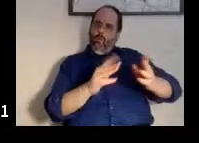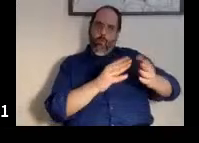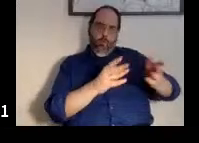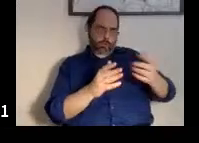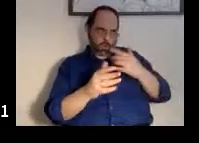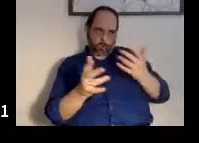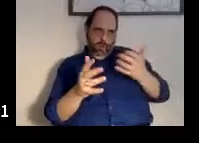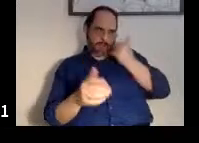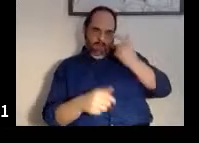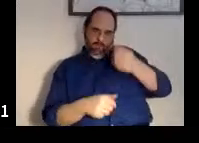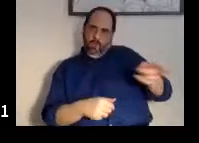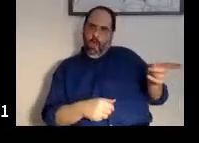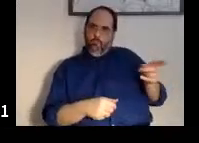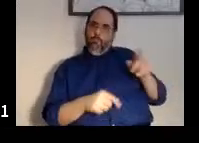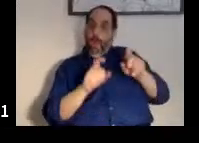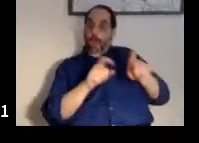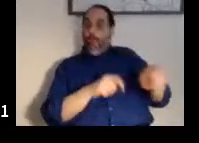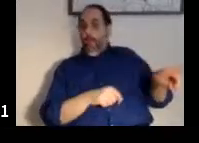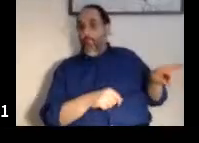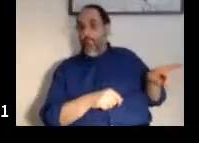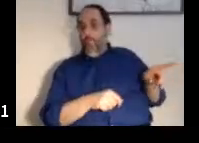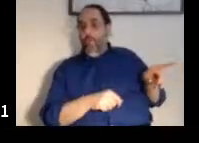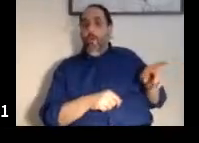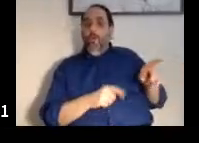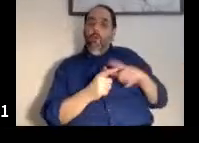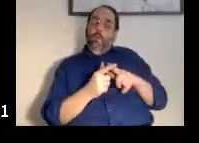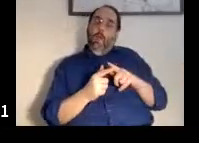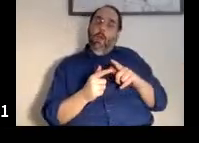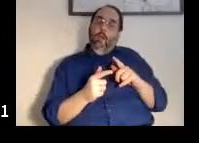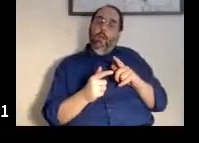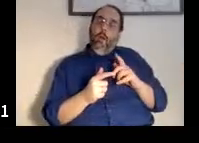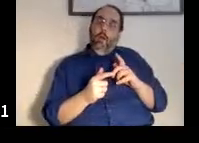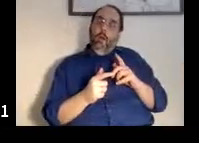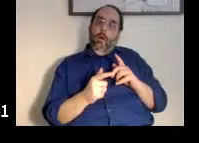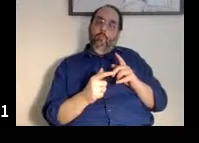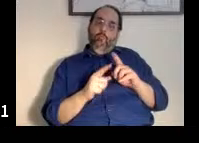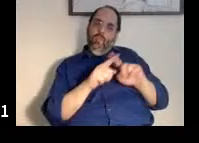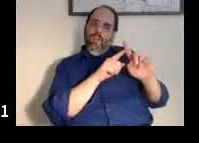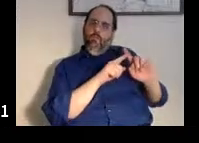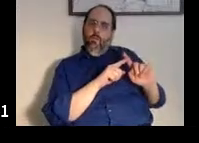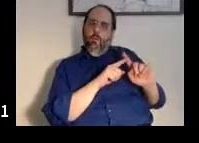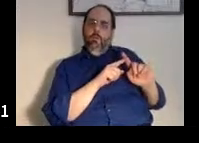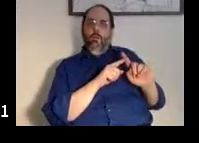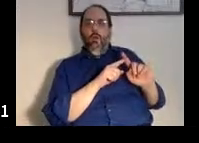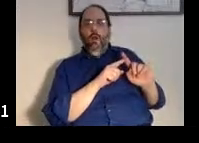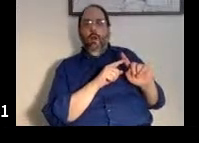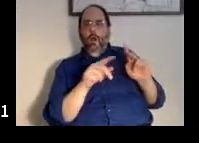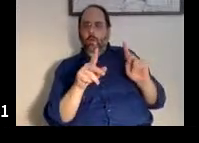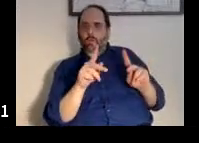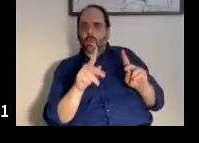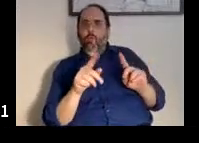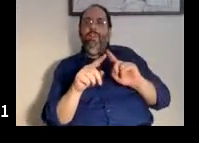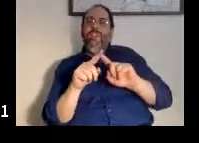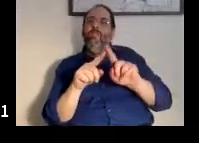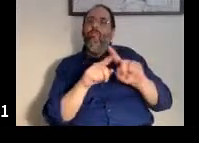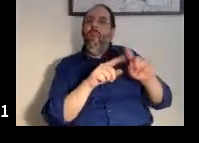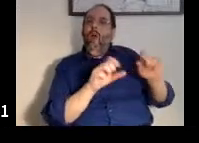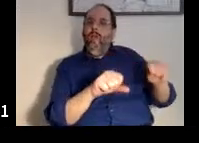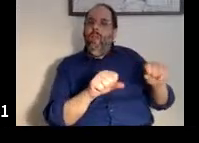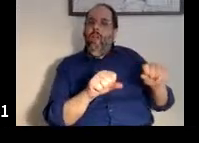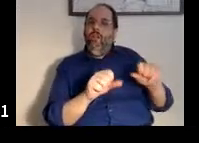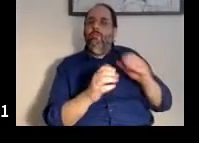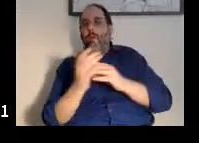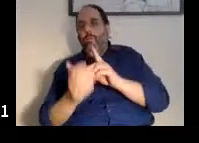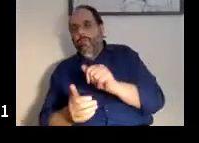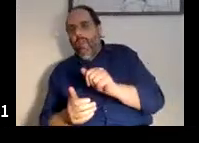going to work best for them, and give different persons of all abilities a chance to weigh